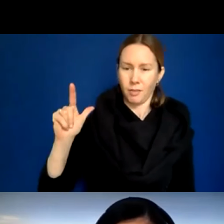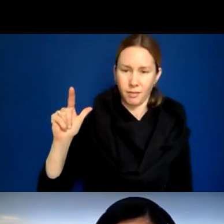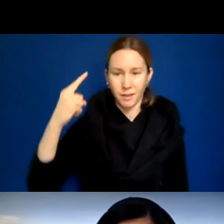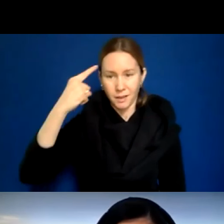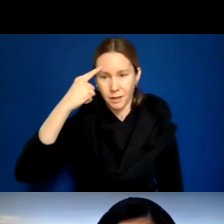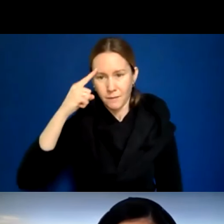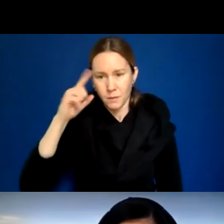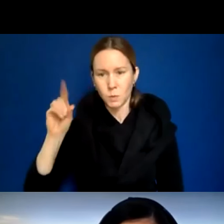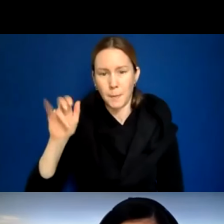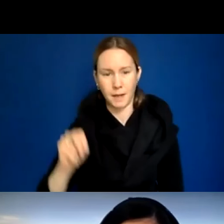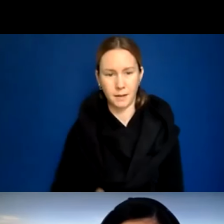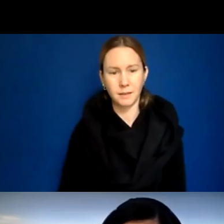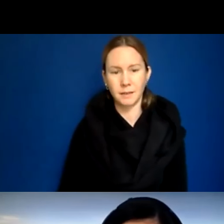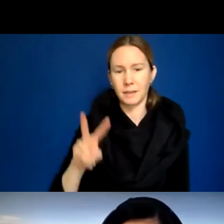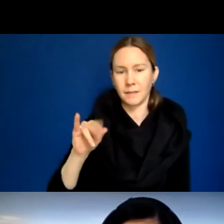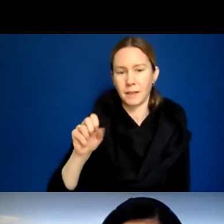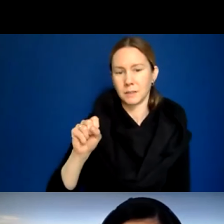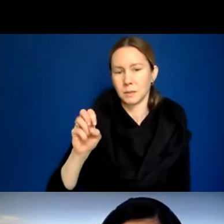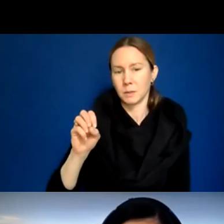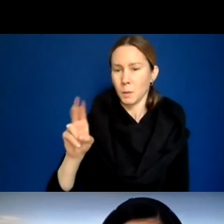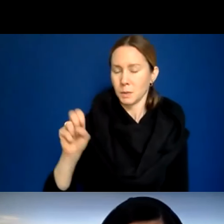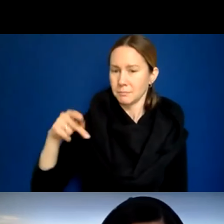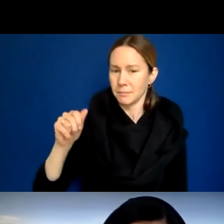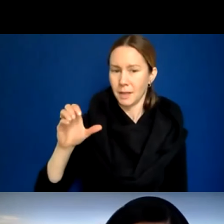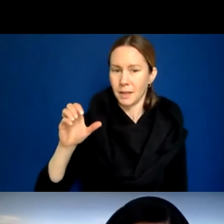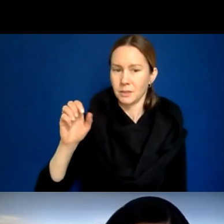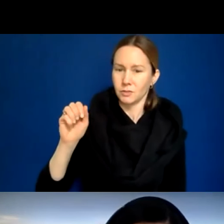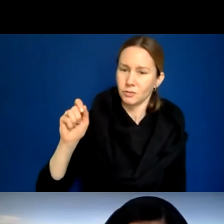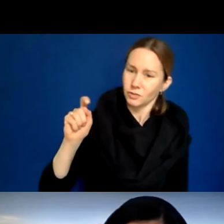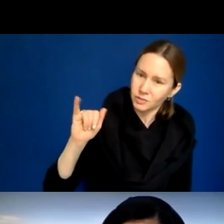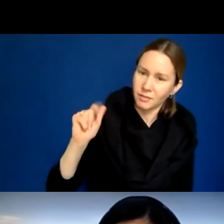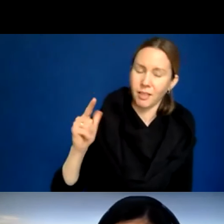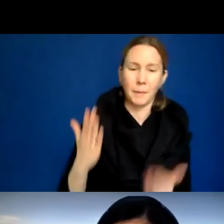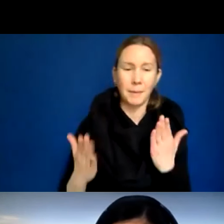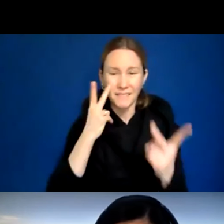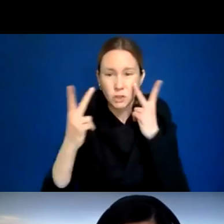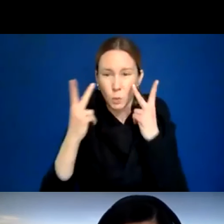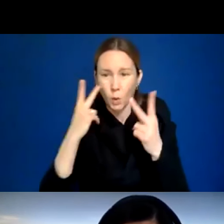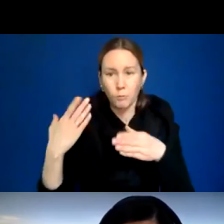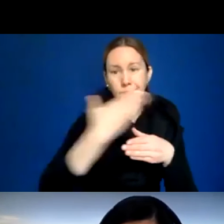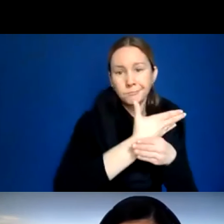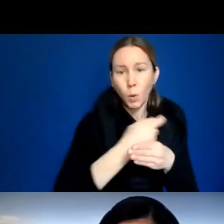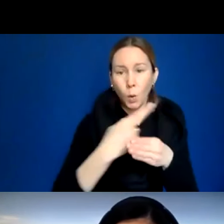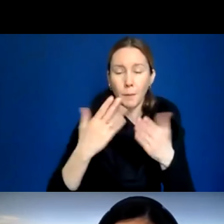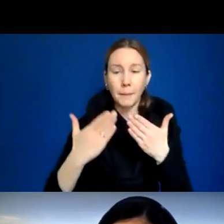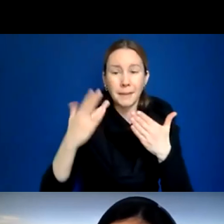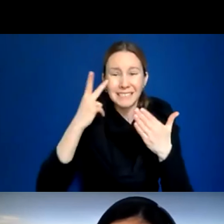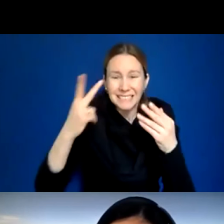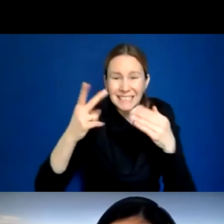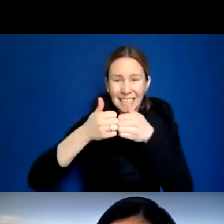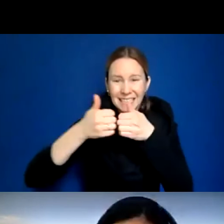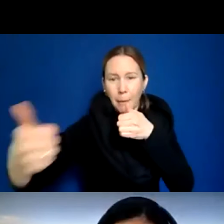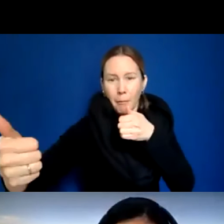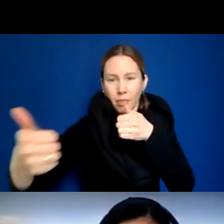really a problem with visual discrimination or depth perception, or it